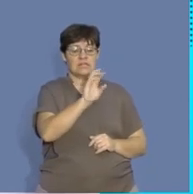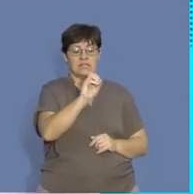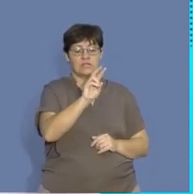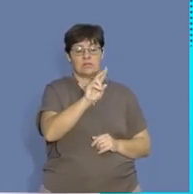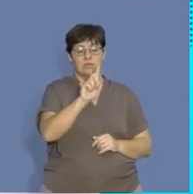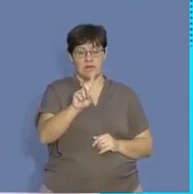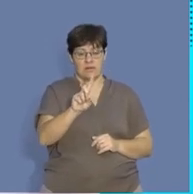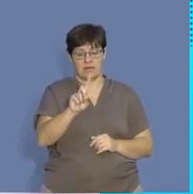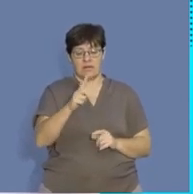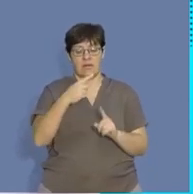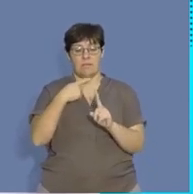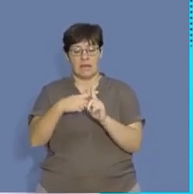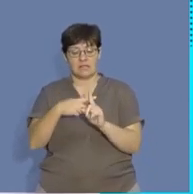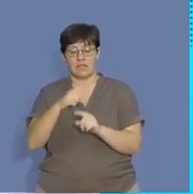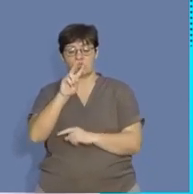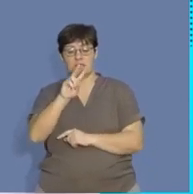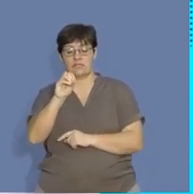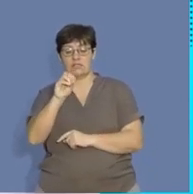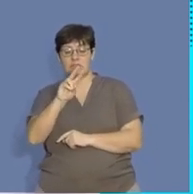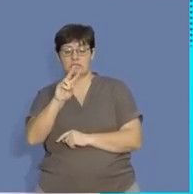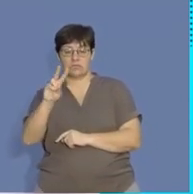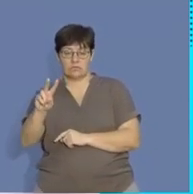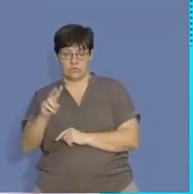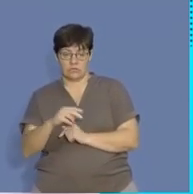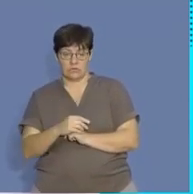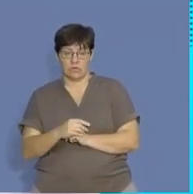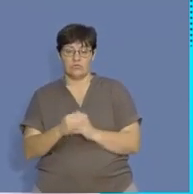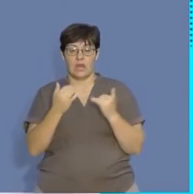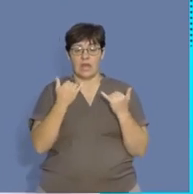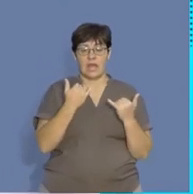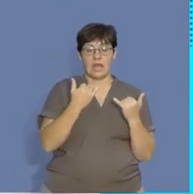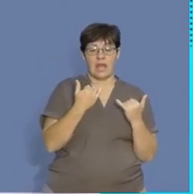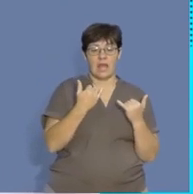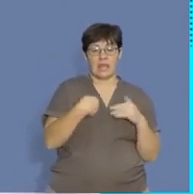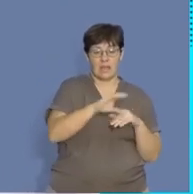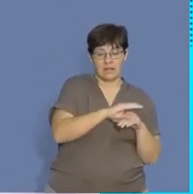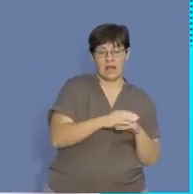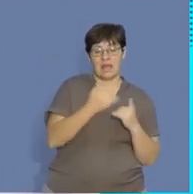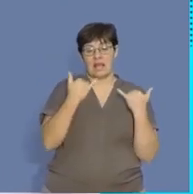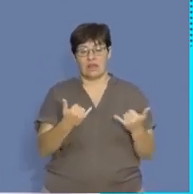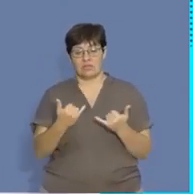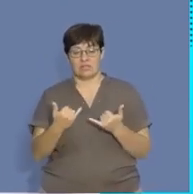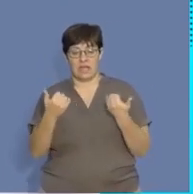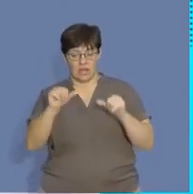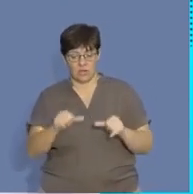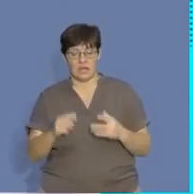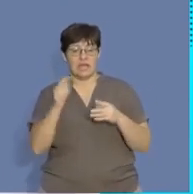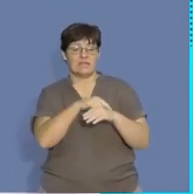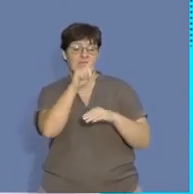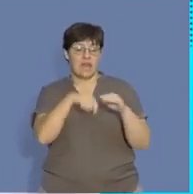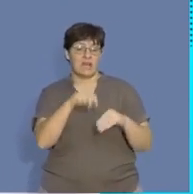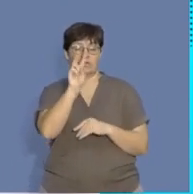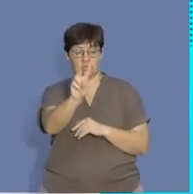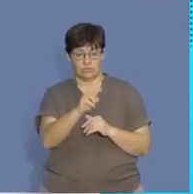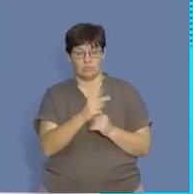at 2021 plus 2022 capital and current account divided by 2. That